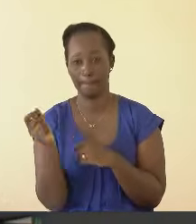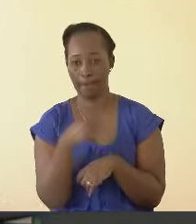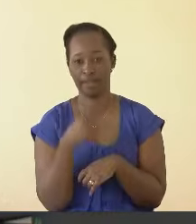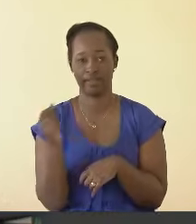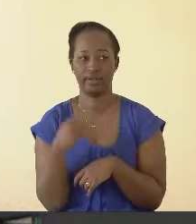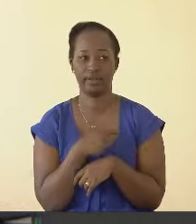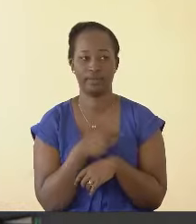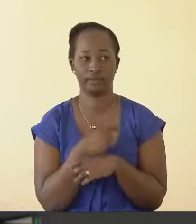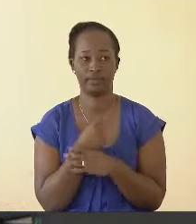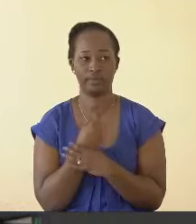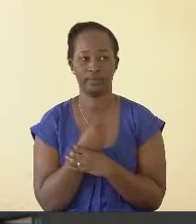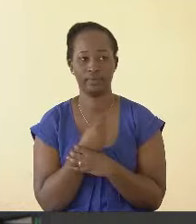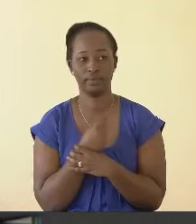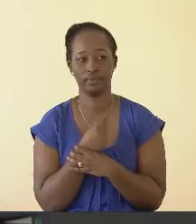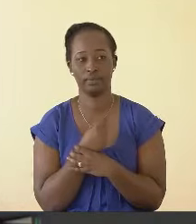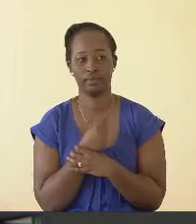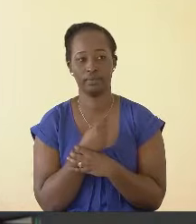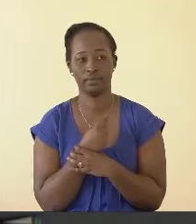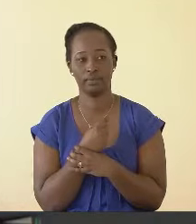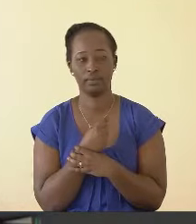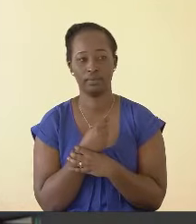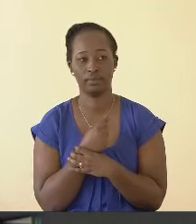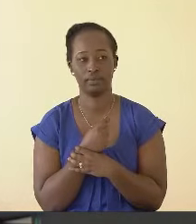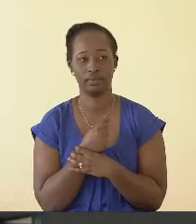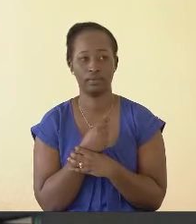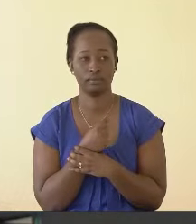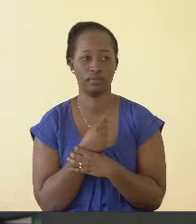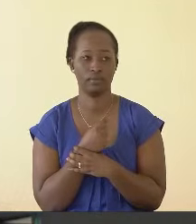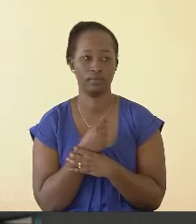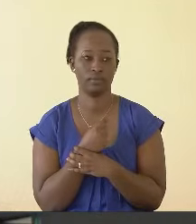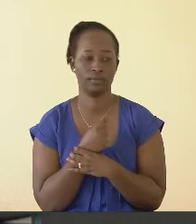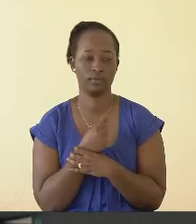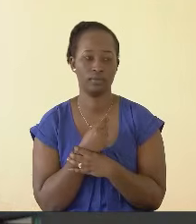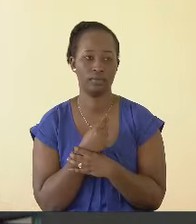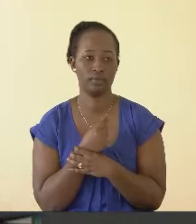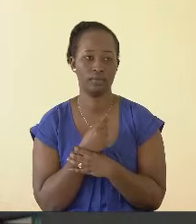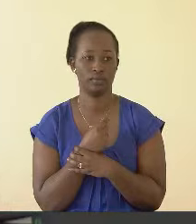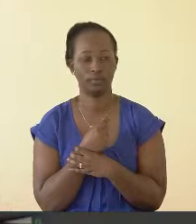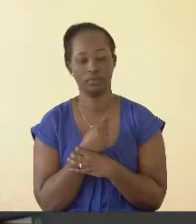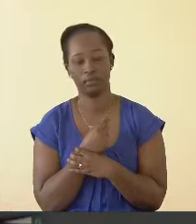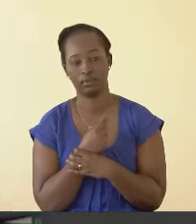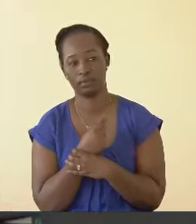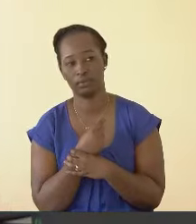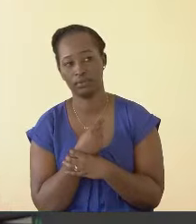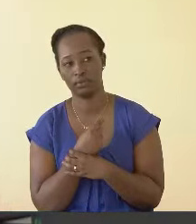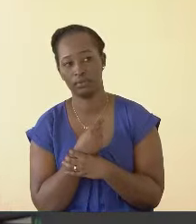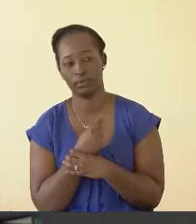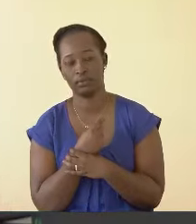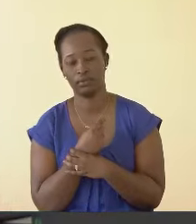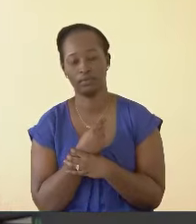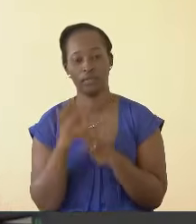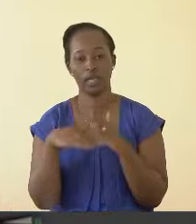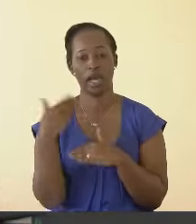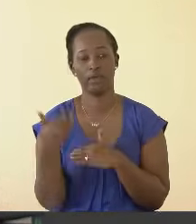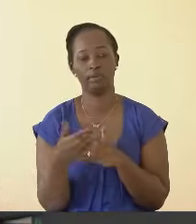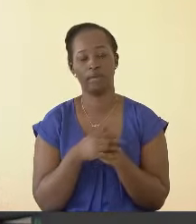monthly, 300,000 monthly, 300,000 monthly.